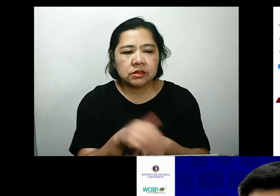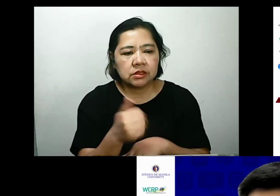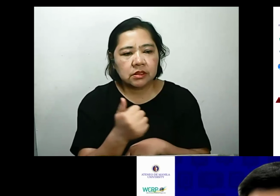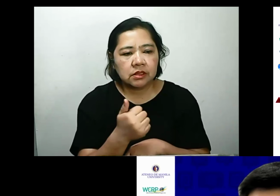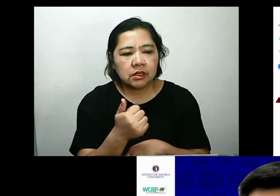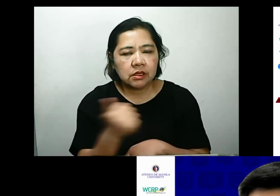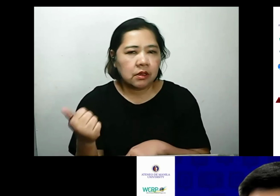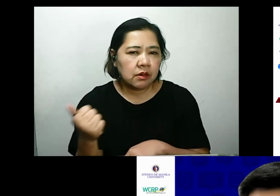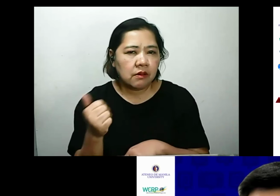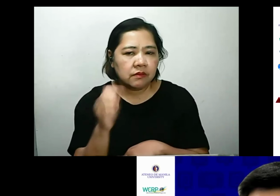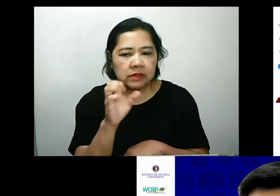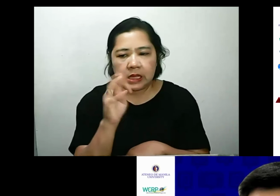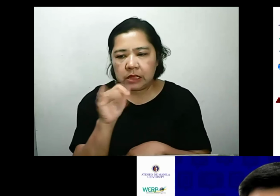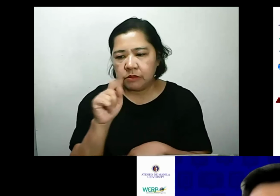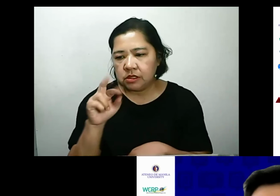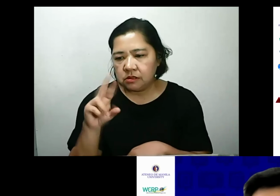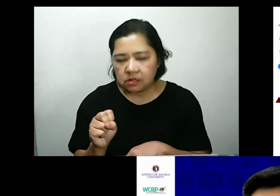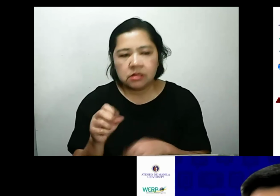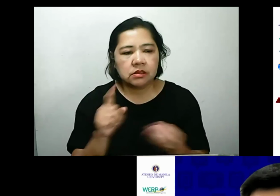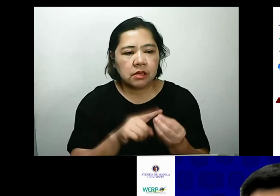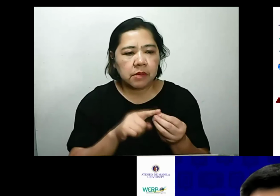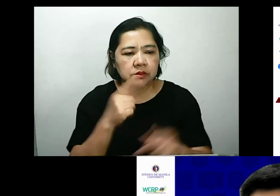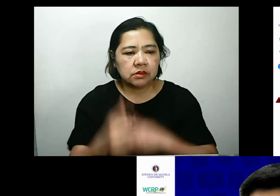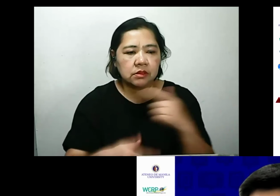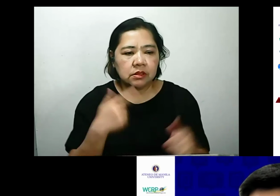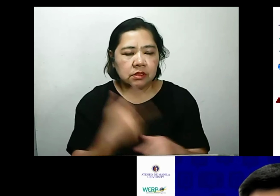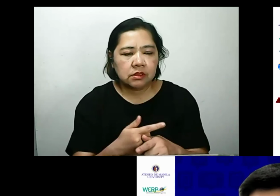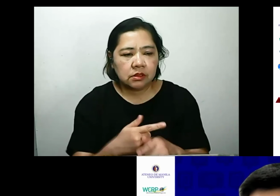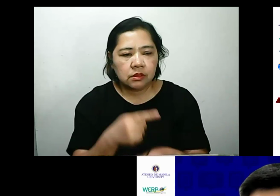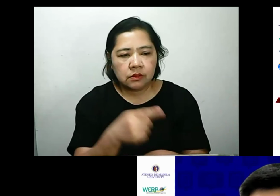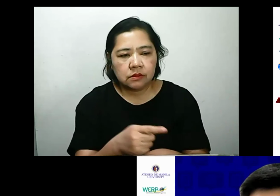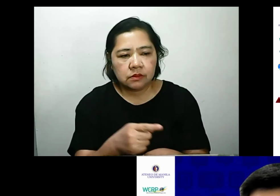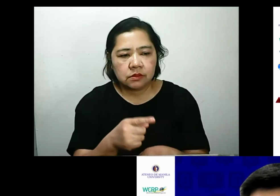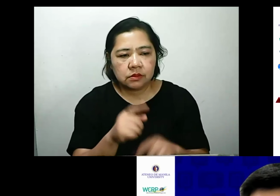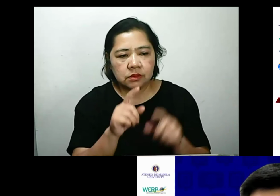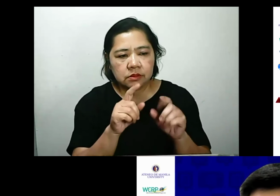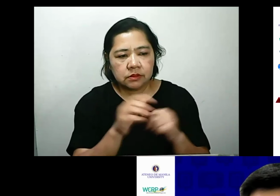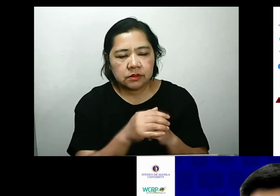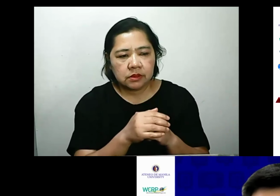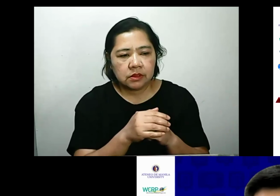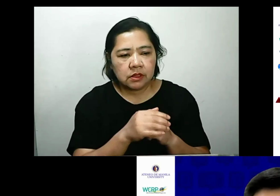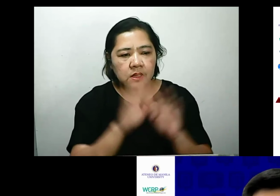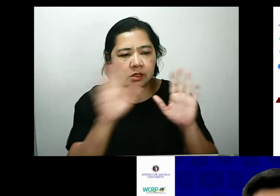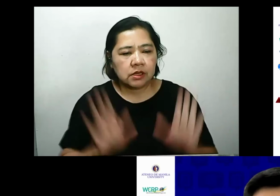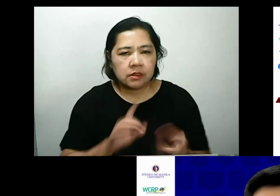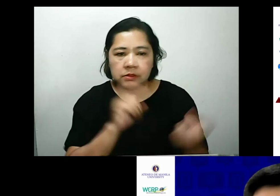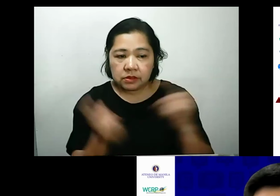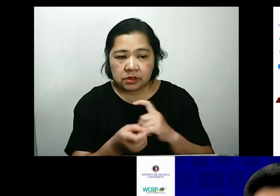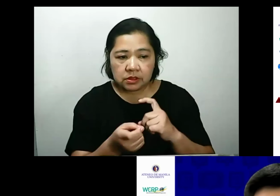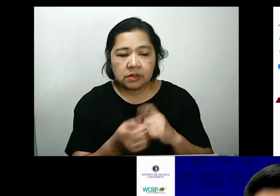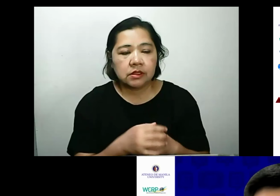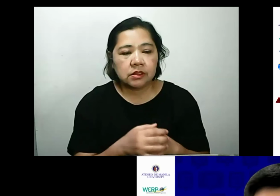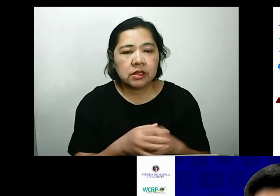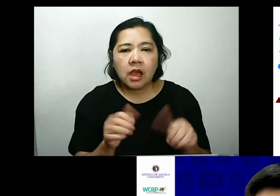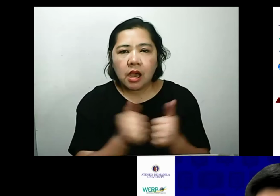global south about the climate change when asked about the oil development in their country. I would like to ask, po, how can we help in promoting